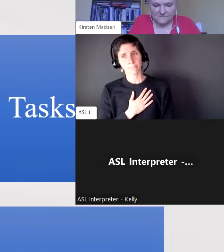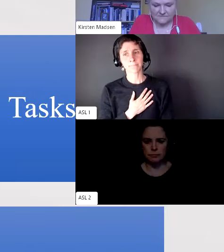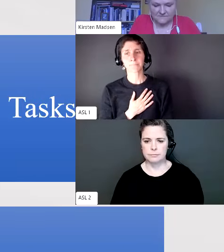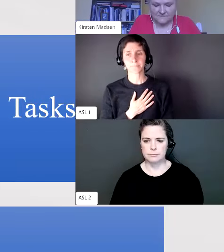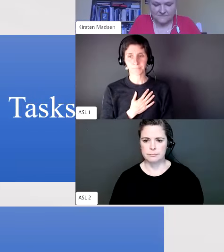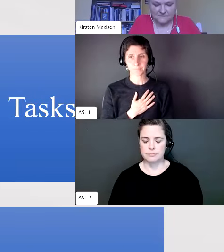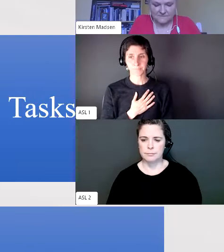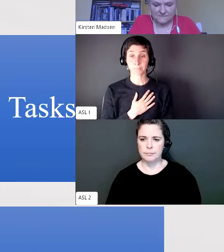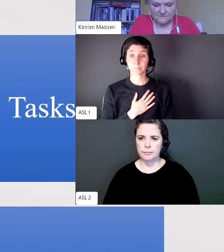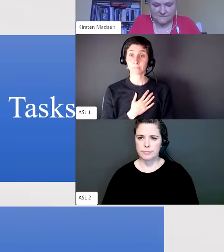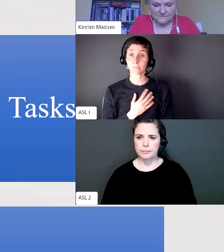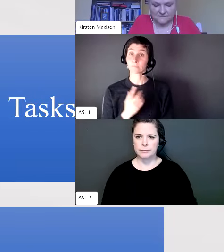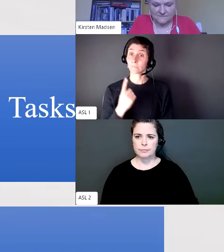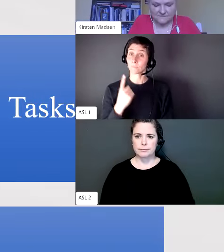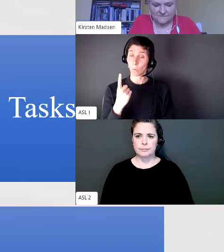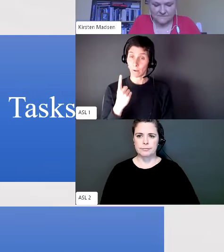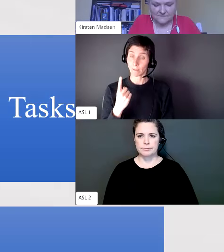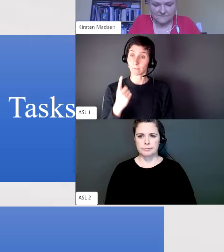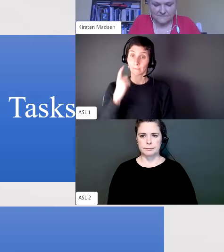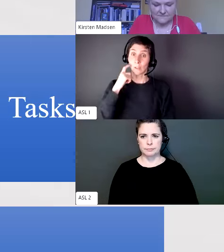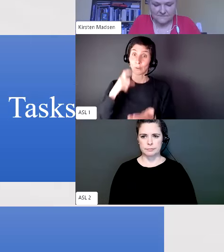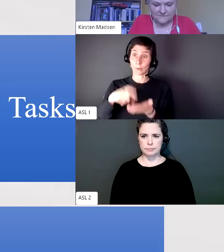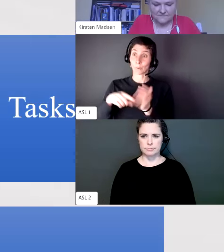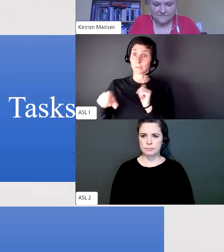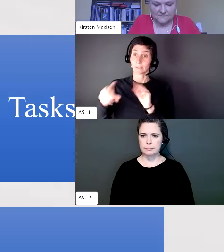came up at this site was